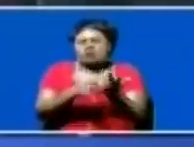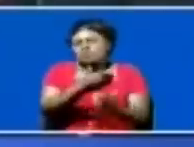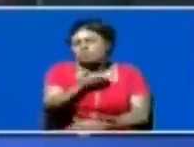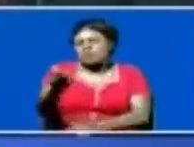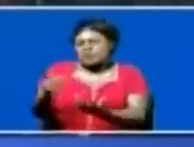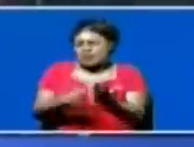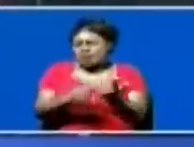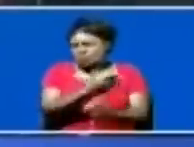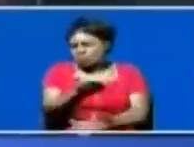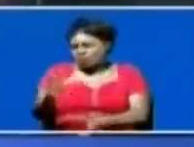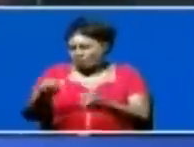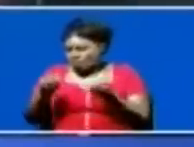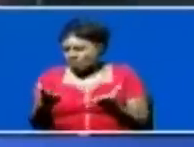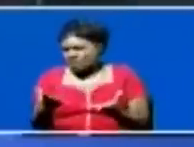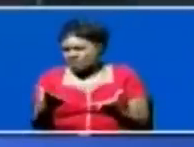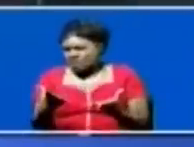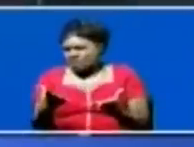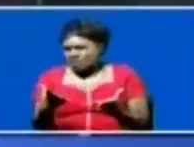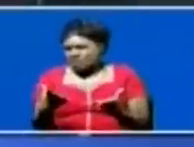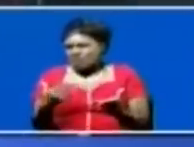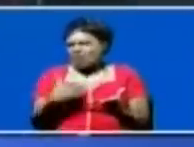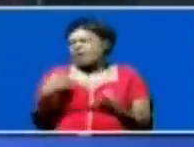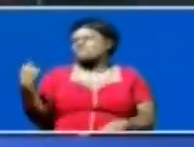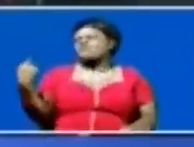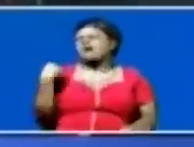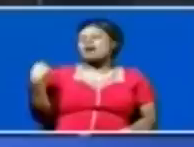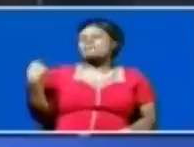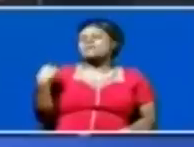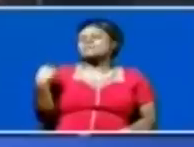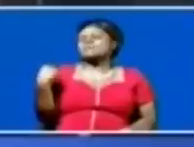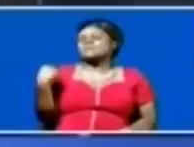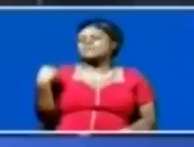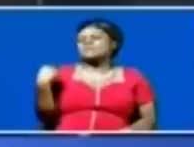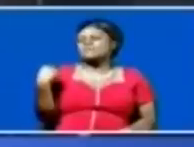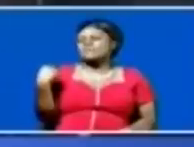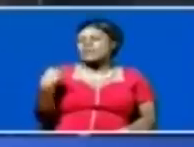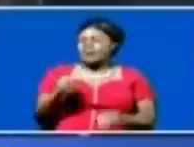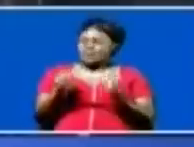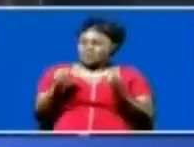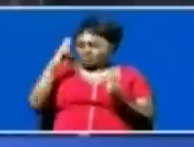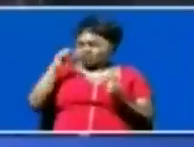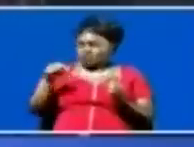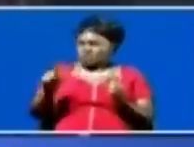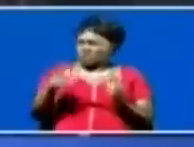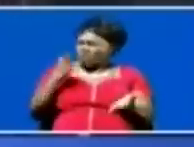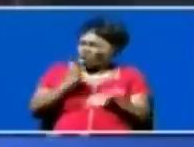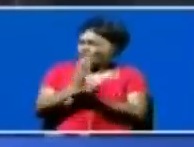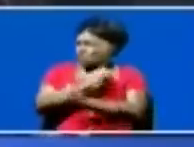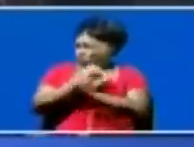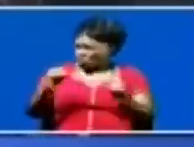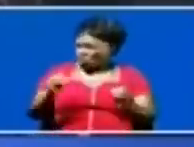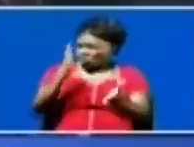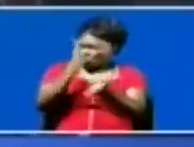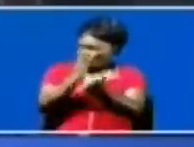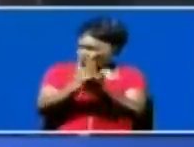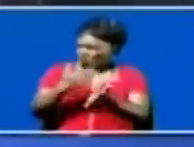If you count them, then we are now we have the numbers that we wanted. Because if the reason why they are not being honest, if